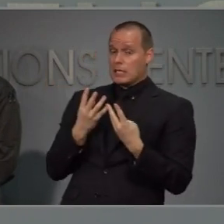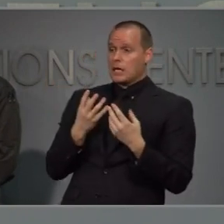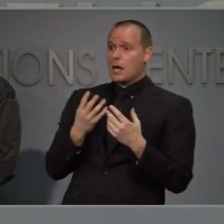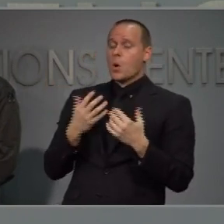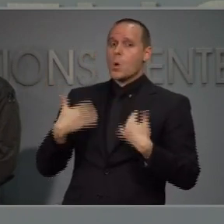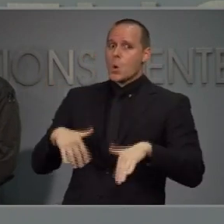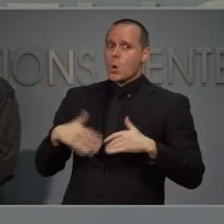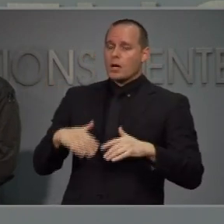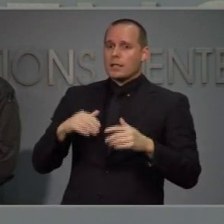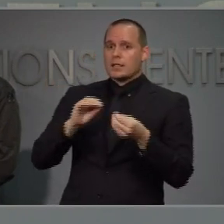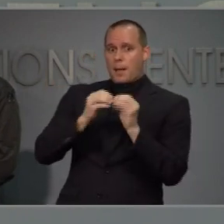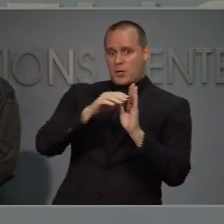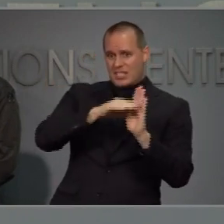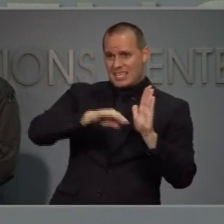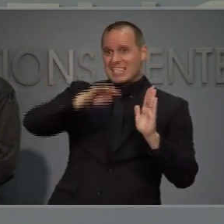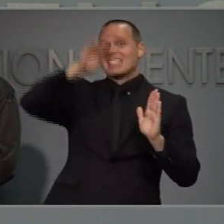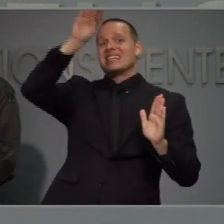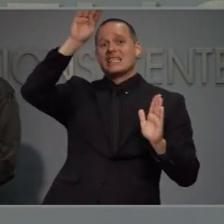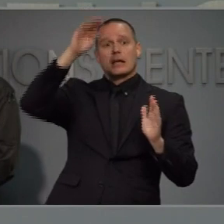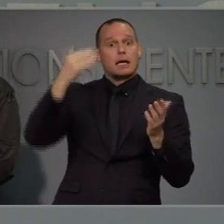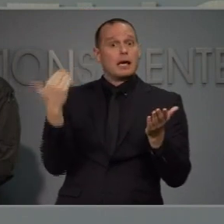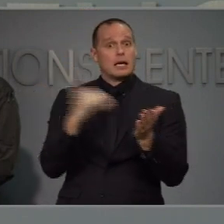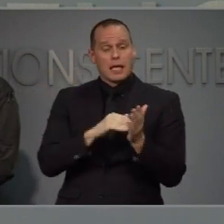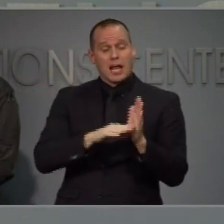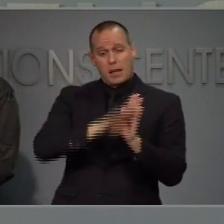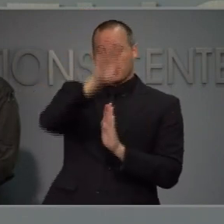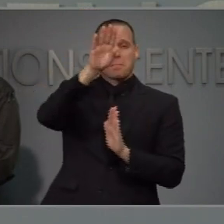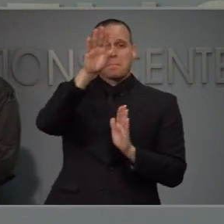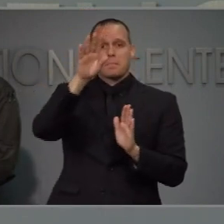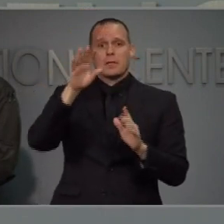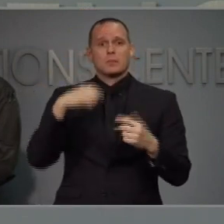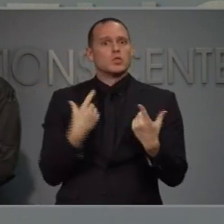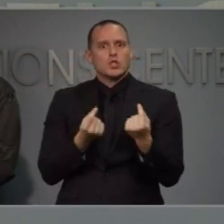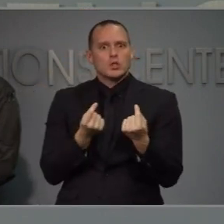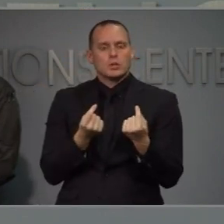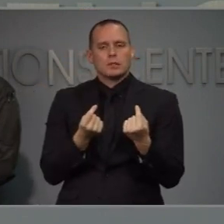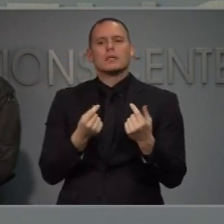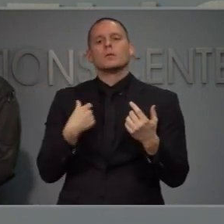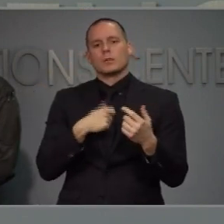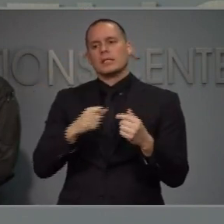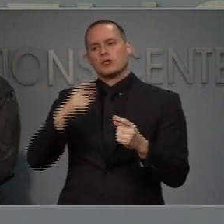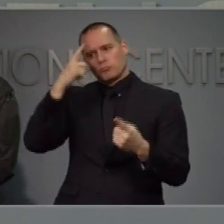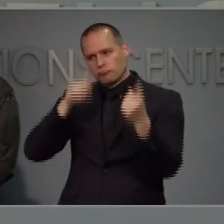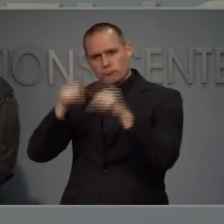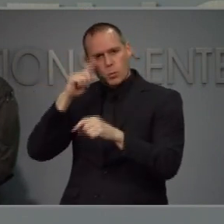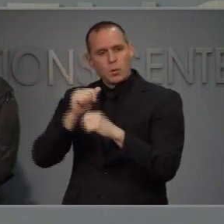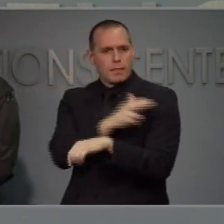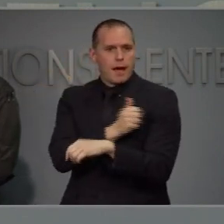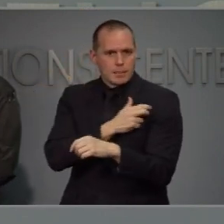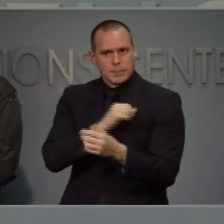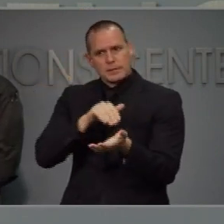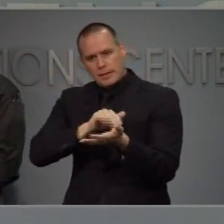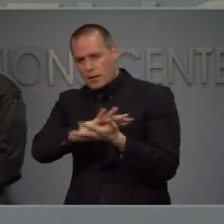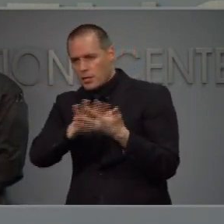see a resurgence of more virus. So again, I thank them for that work, and we will be collaborating with them going